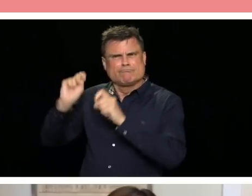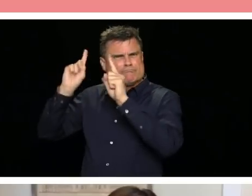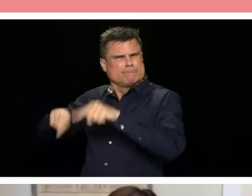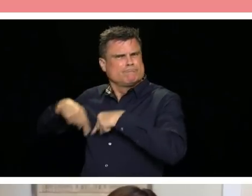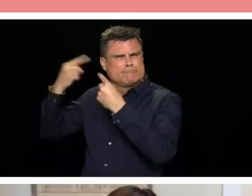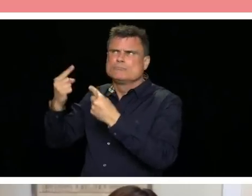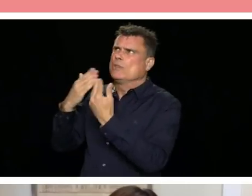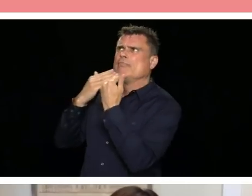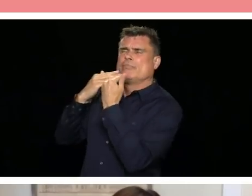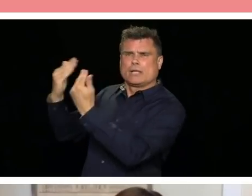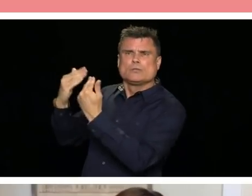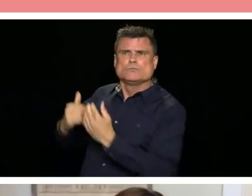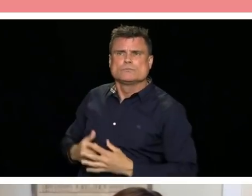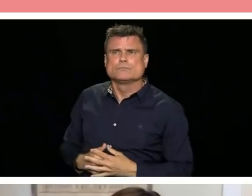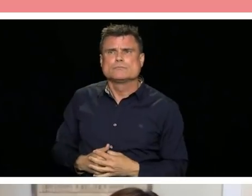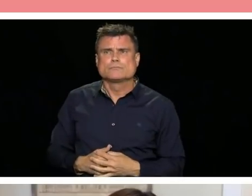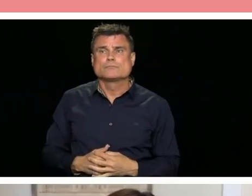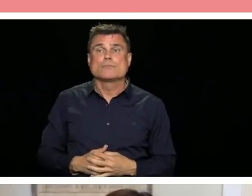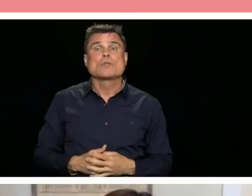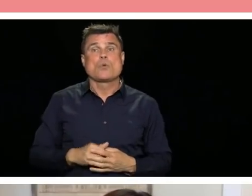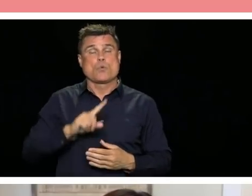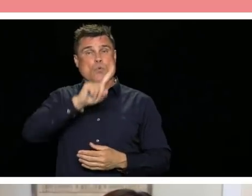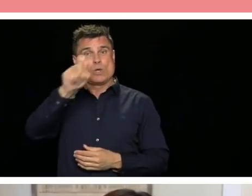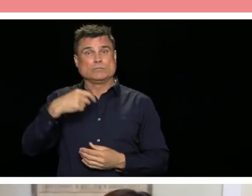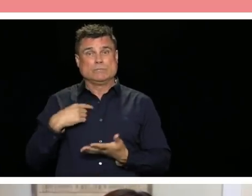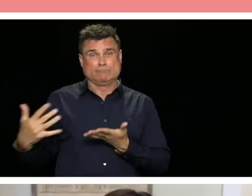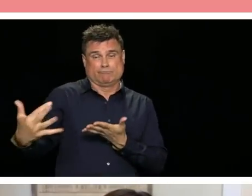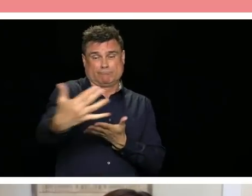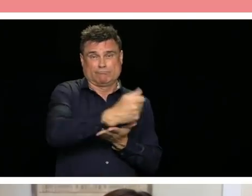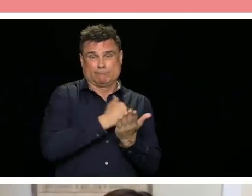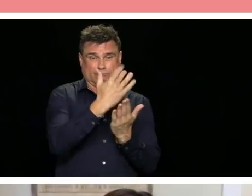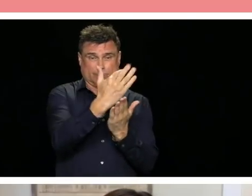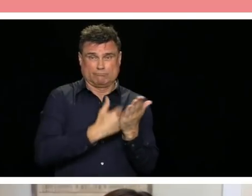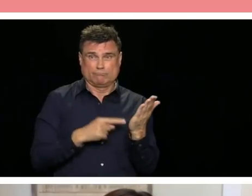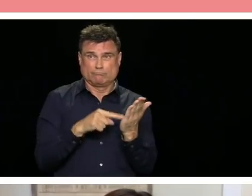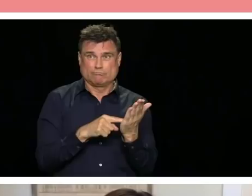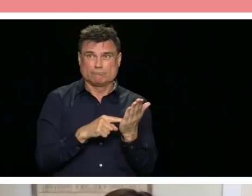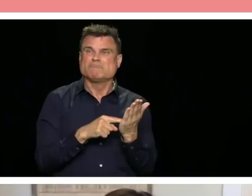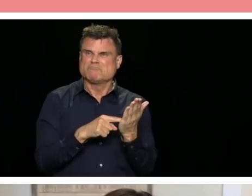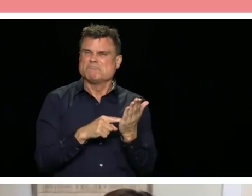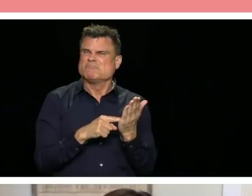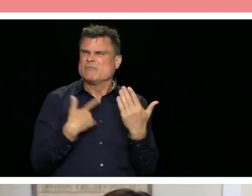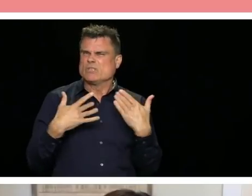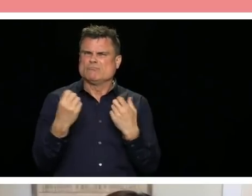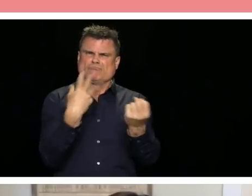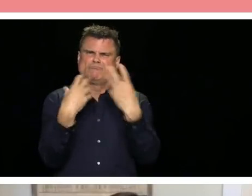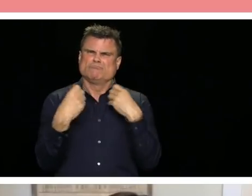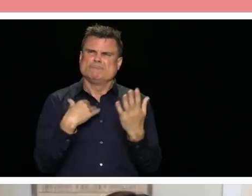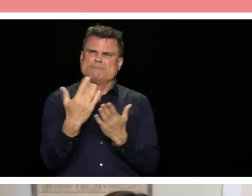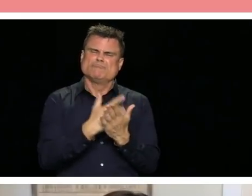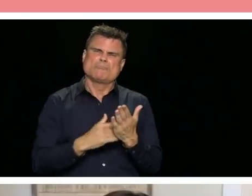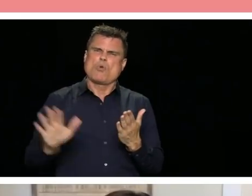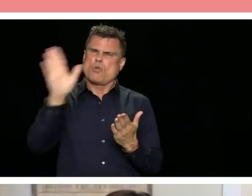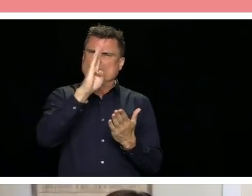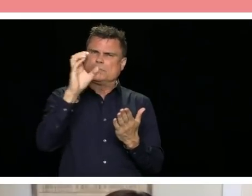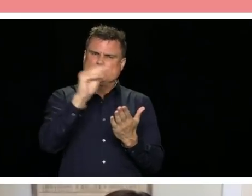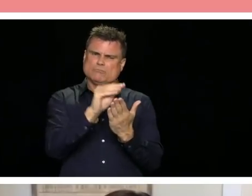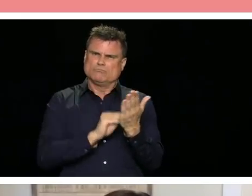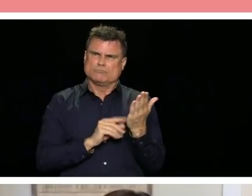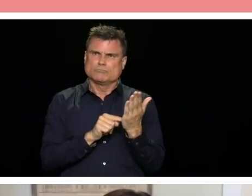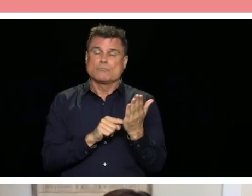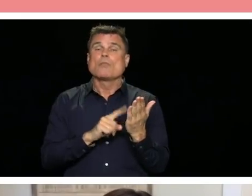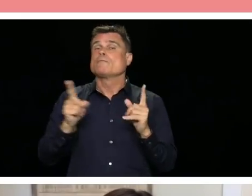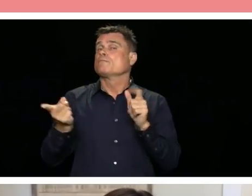already received from people in communities throughout our province. Starting with, and this question is for Minister